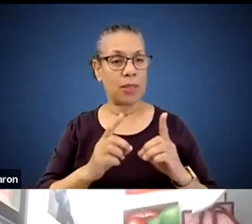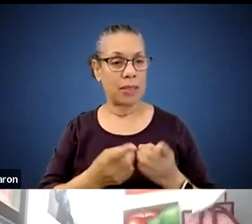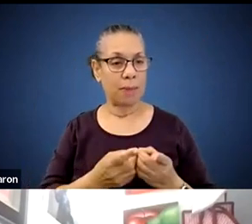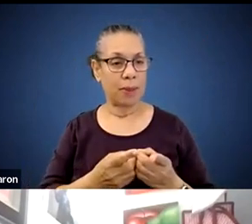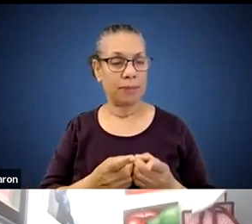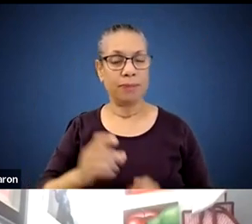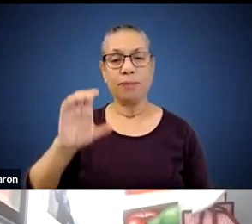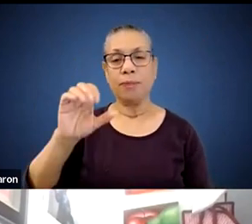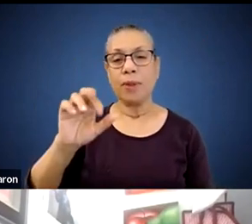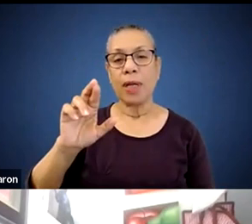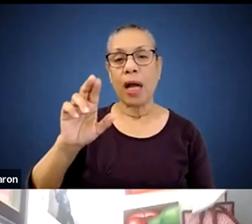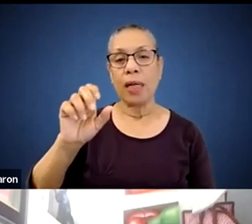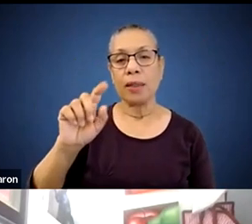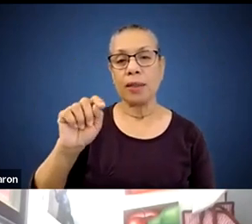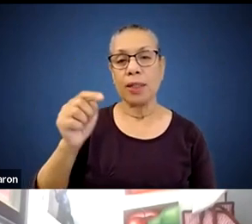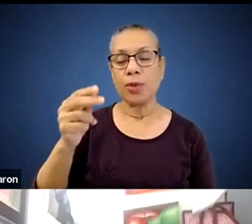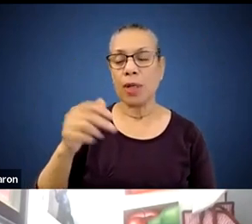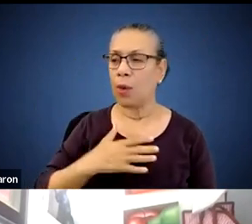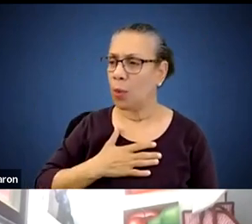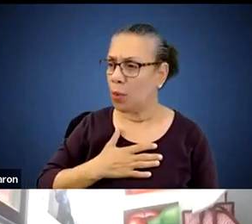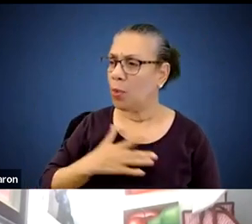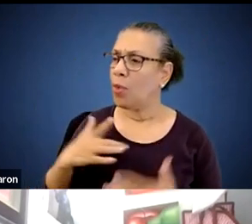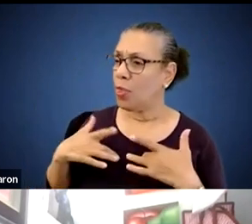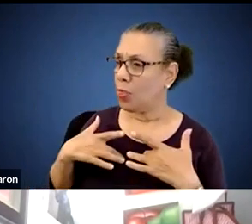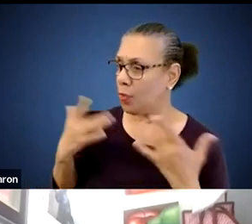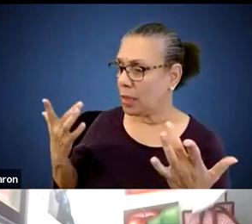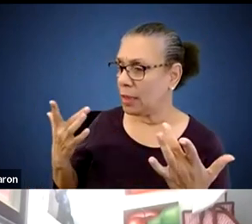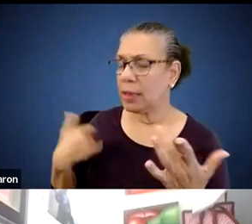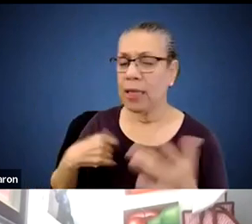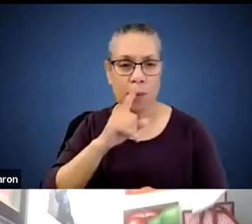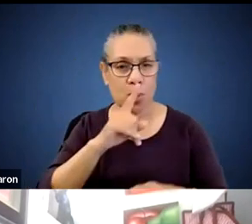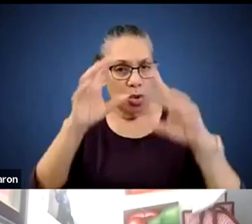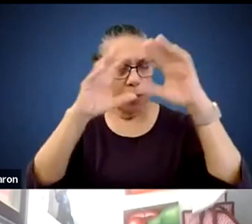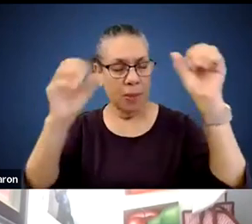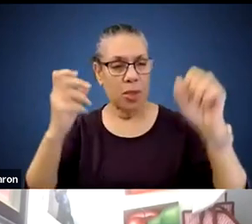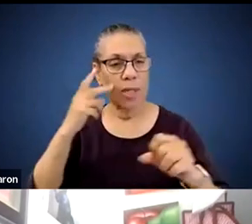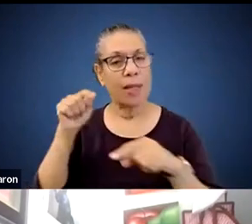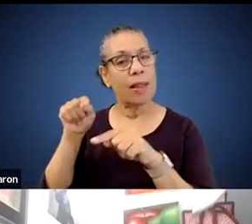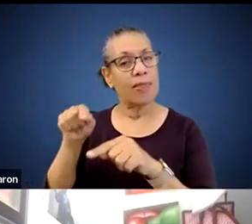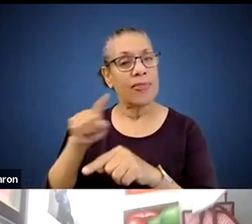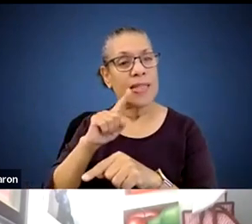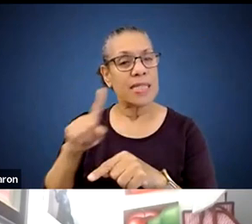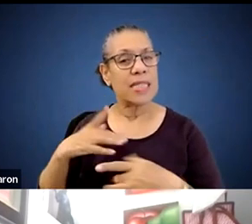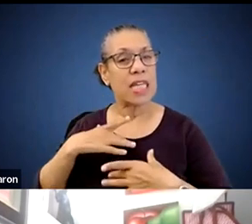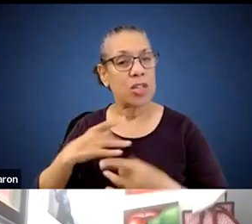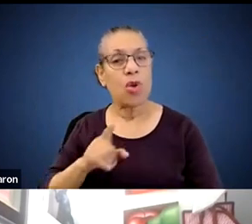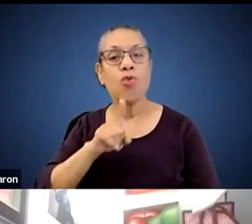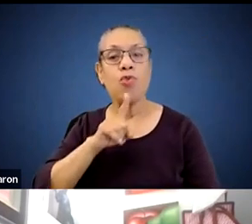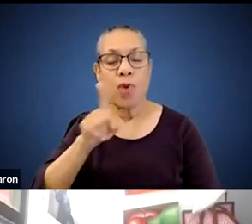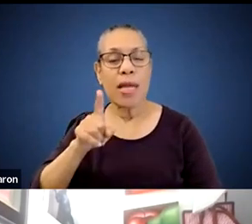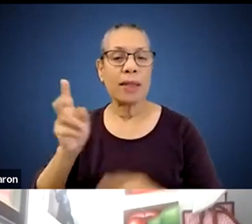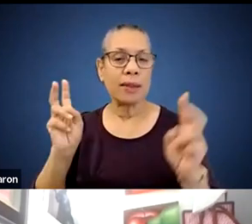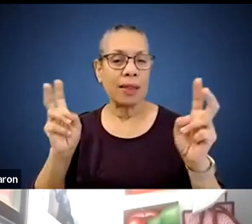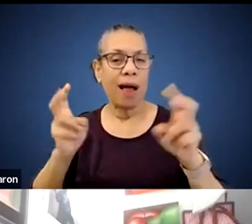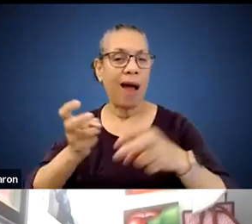superintendent this I'm sure you're thinking about this as it's going right like this is interesting real hard data